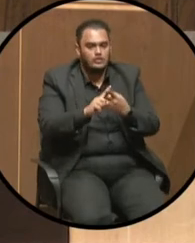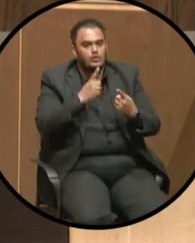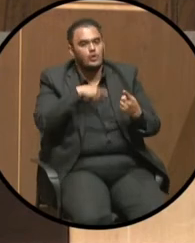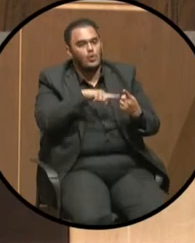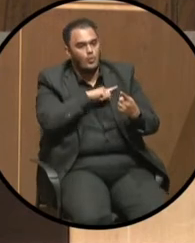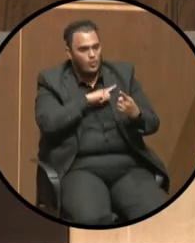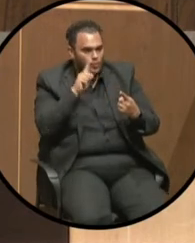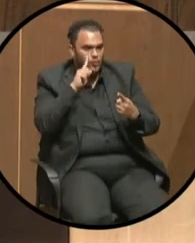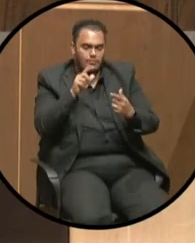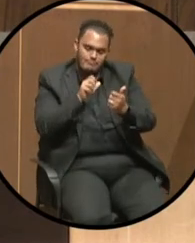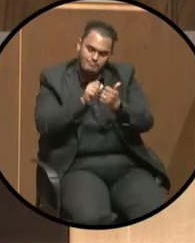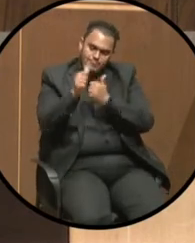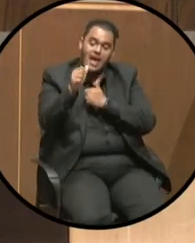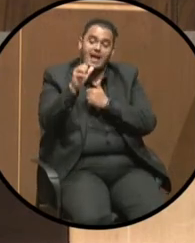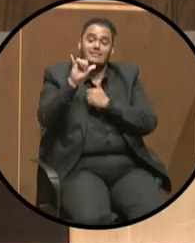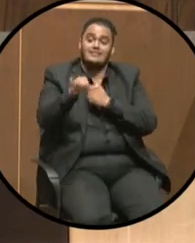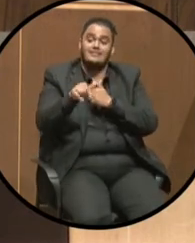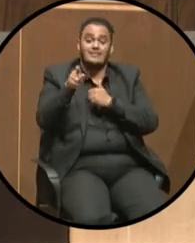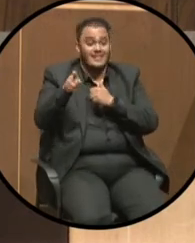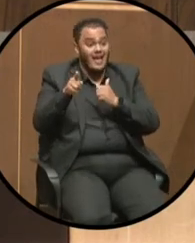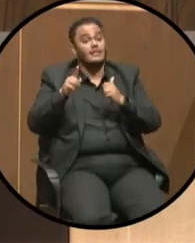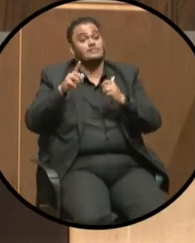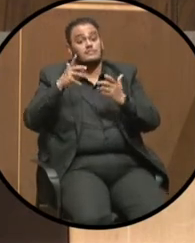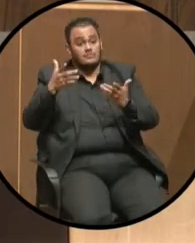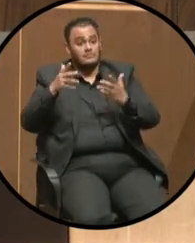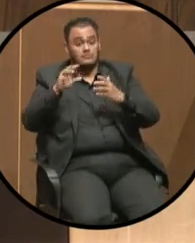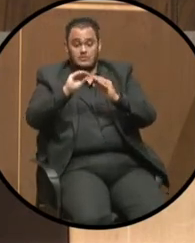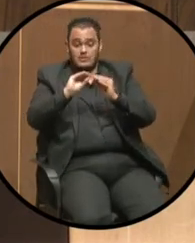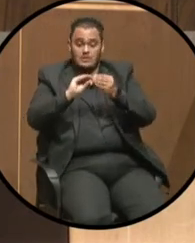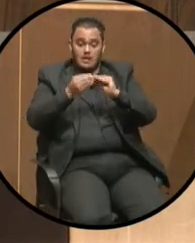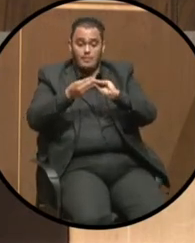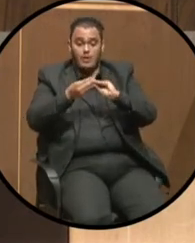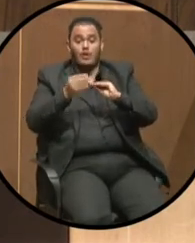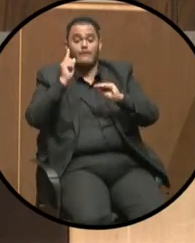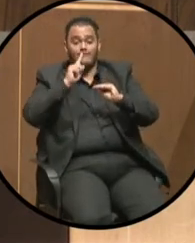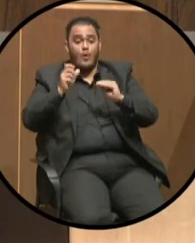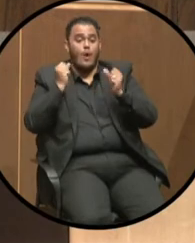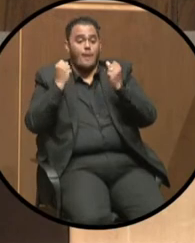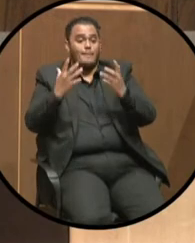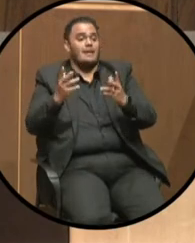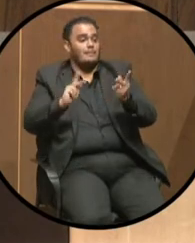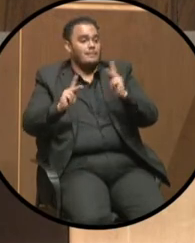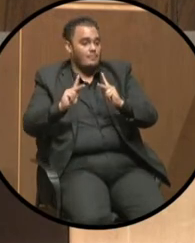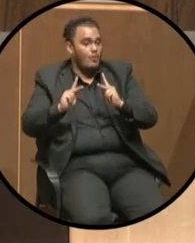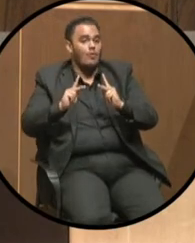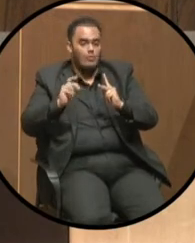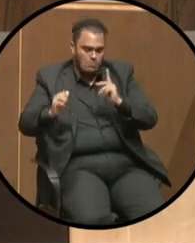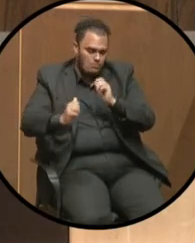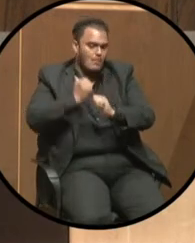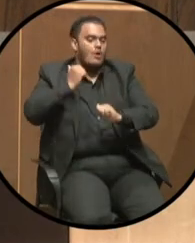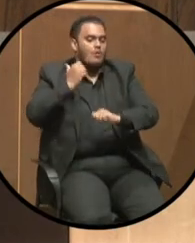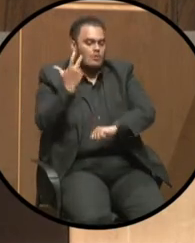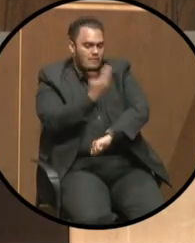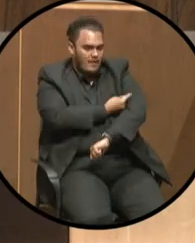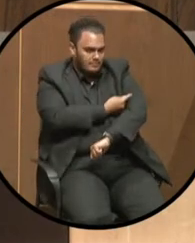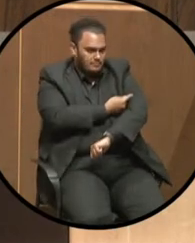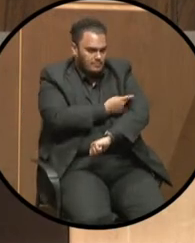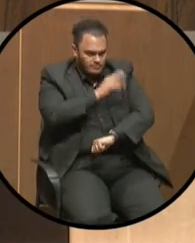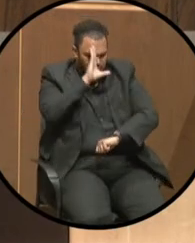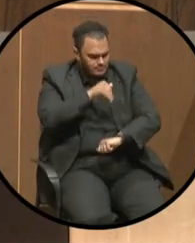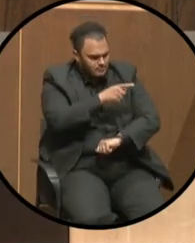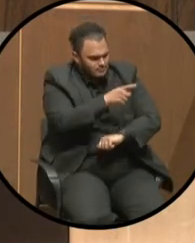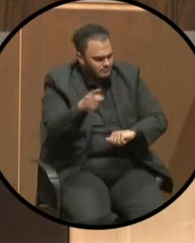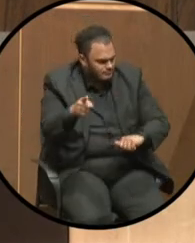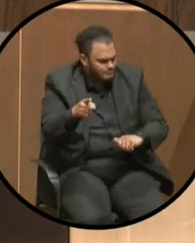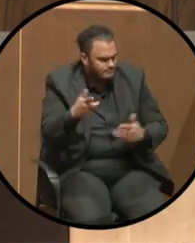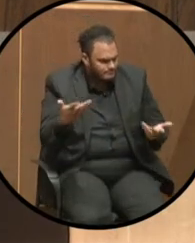of people vaccinated to protect those who remain at risk. I know some people think that getting the vaccine is risky, but actually